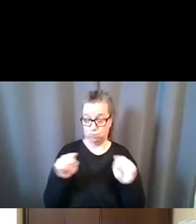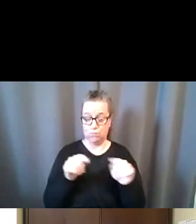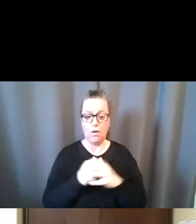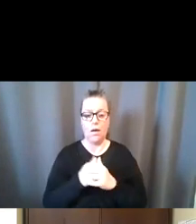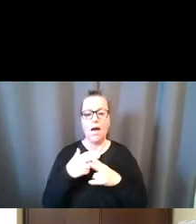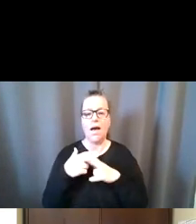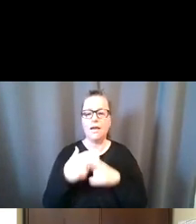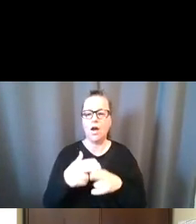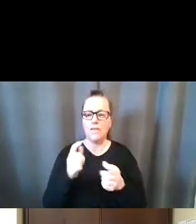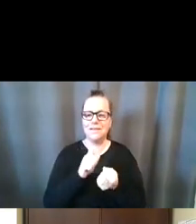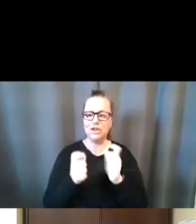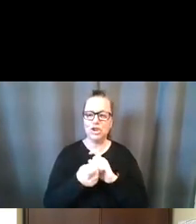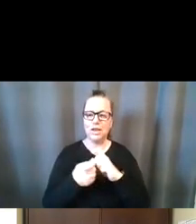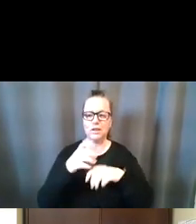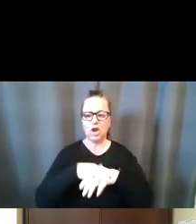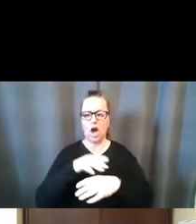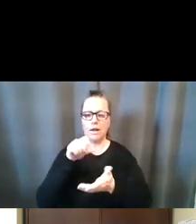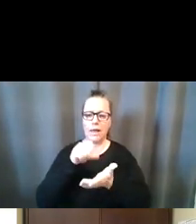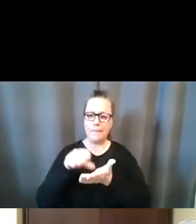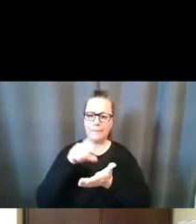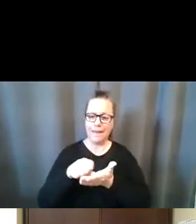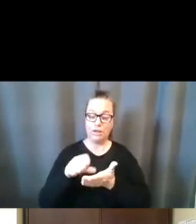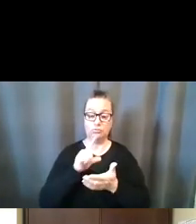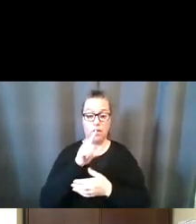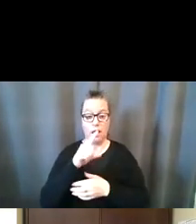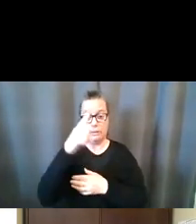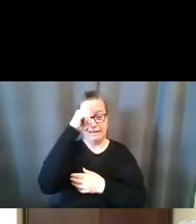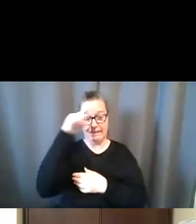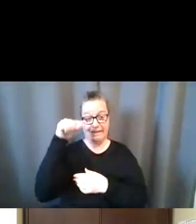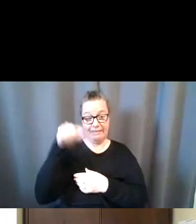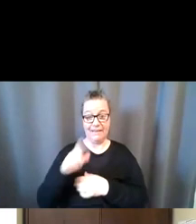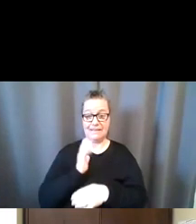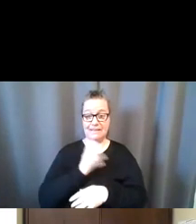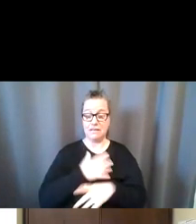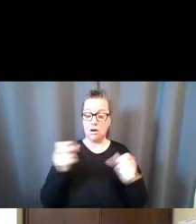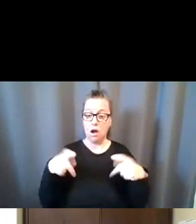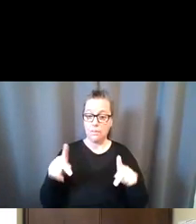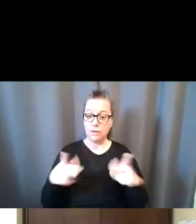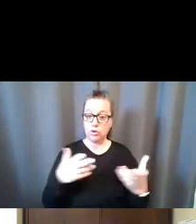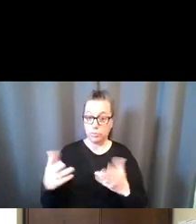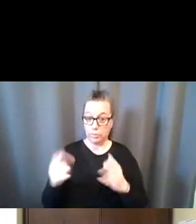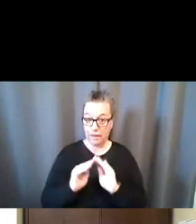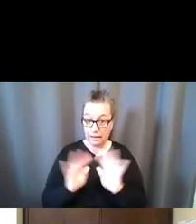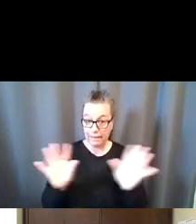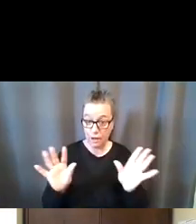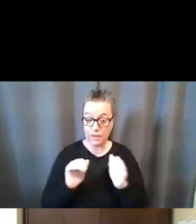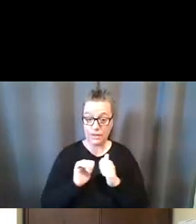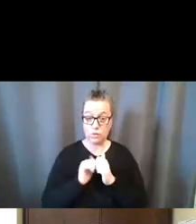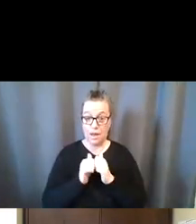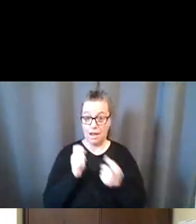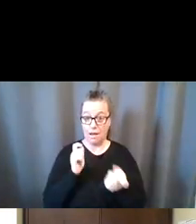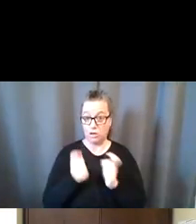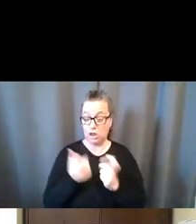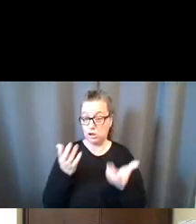this change on a page because I really think this is our opportunity to bring some clarity to how change might